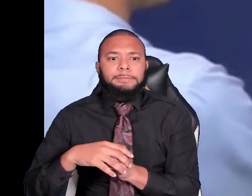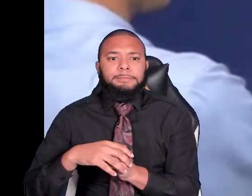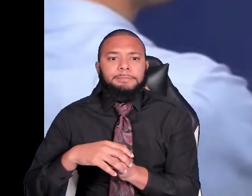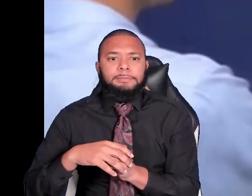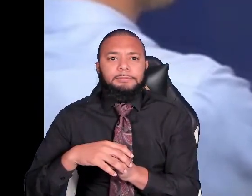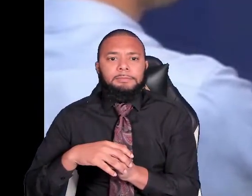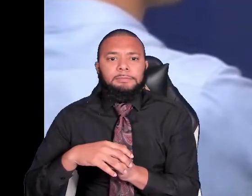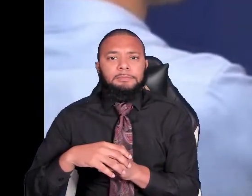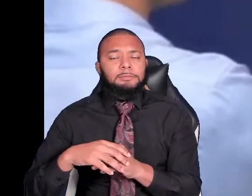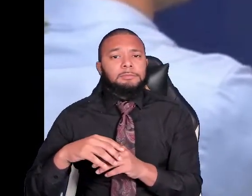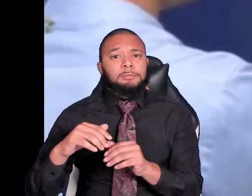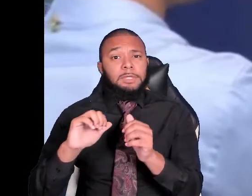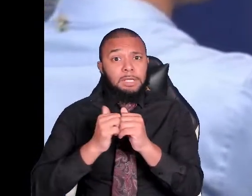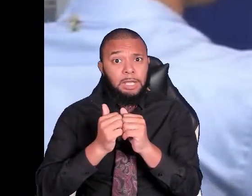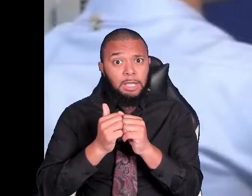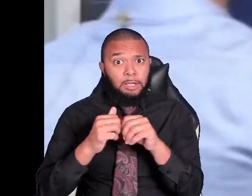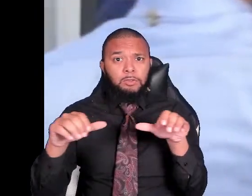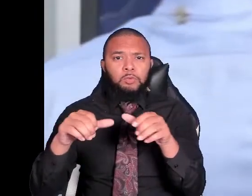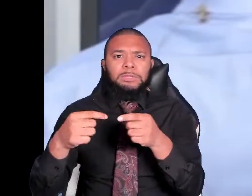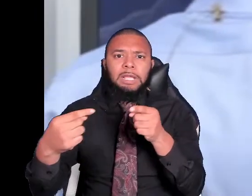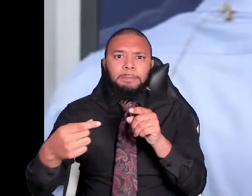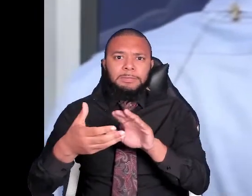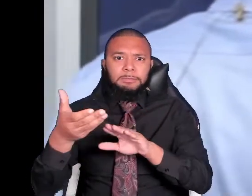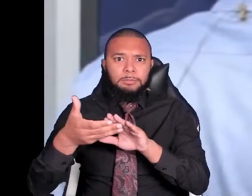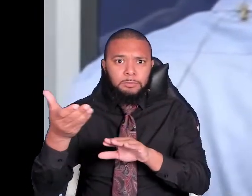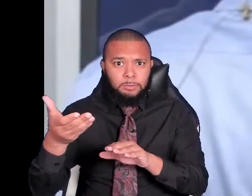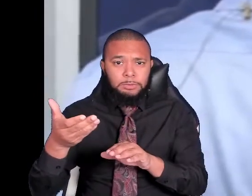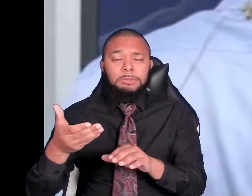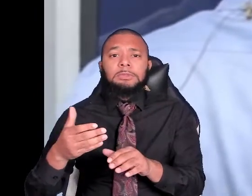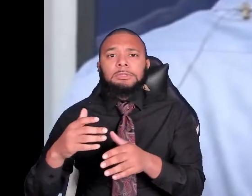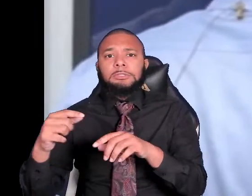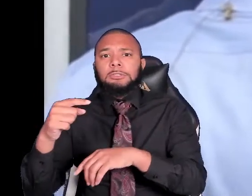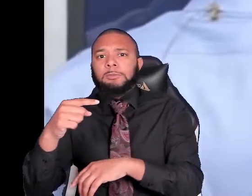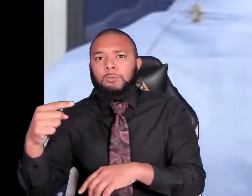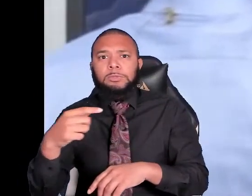We subtract 5x from both sides.